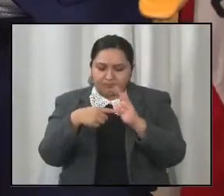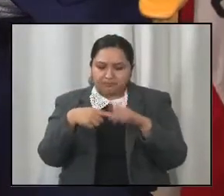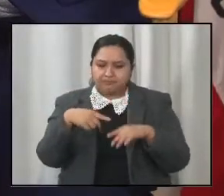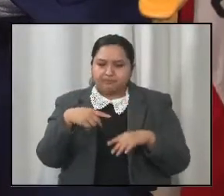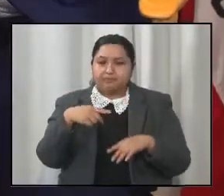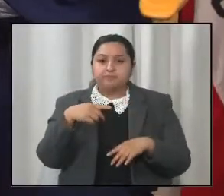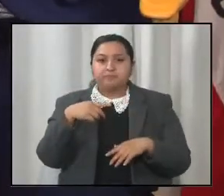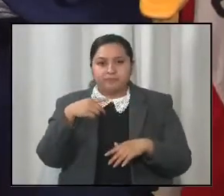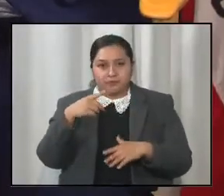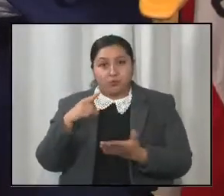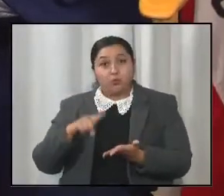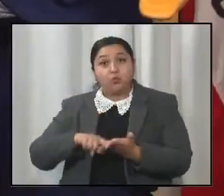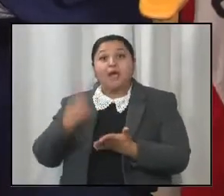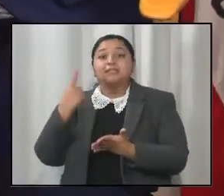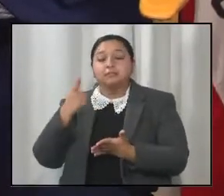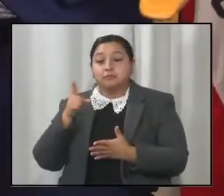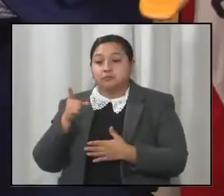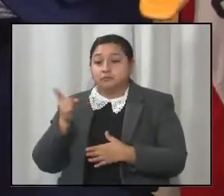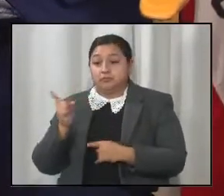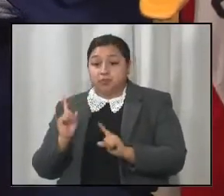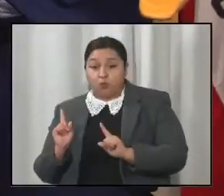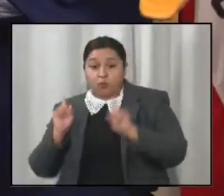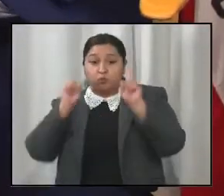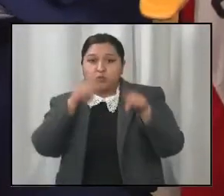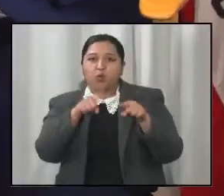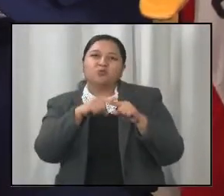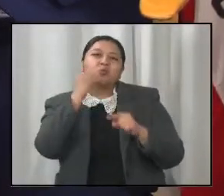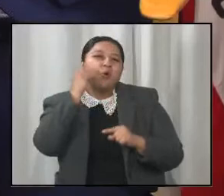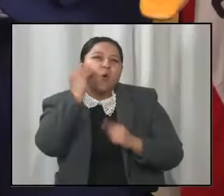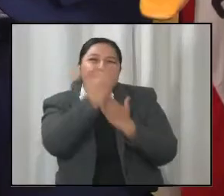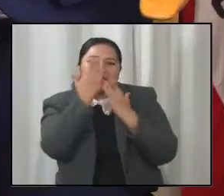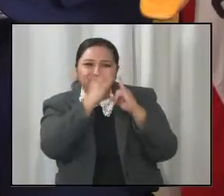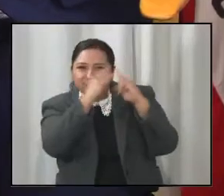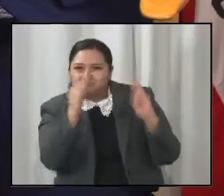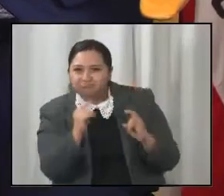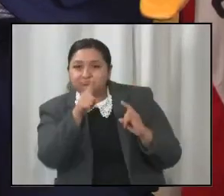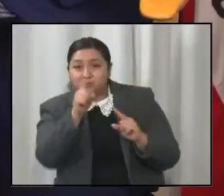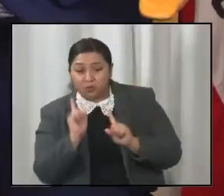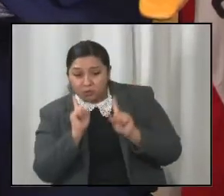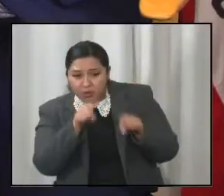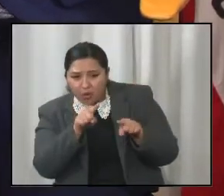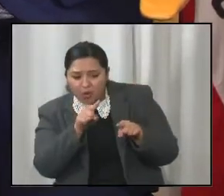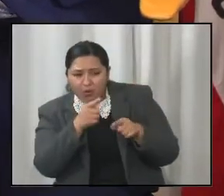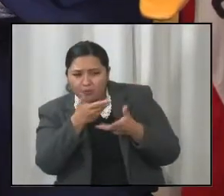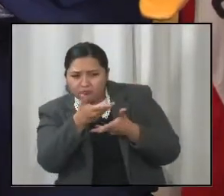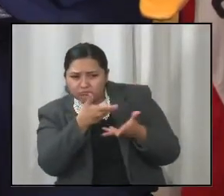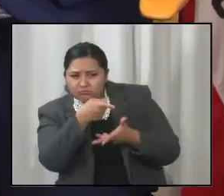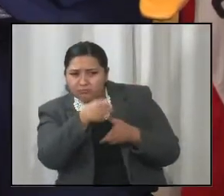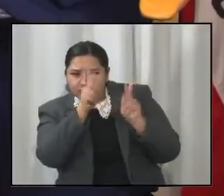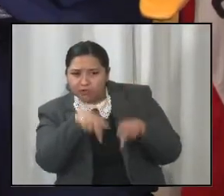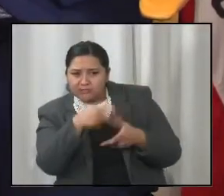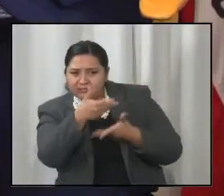once you're dispatched to an encampment, and if someone is in that encampment, you have a 52,